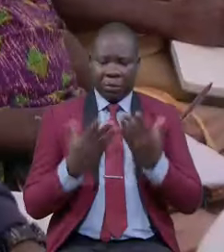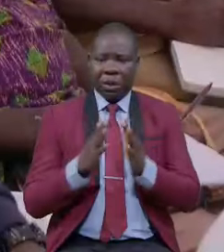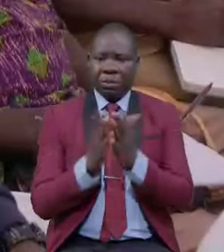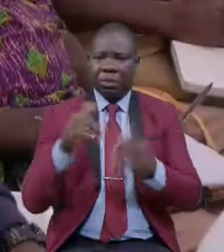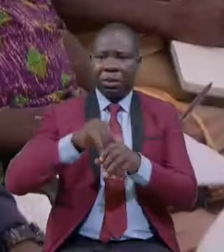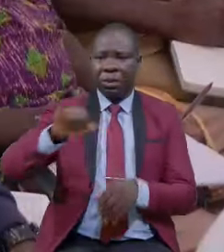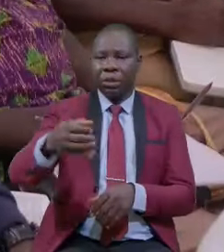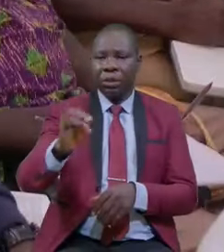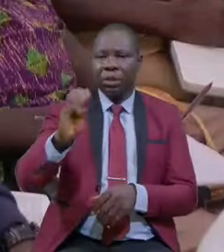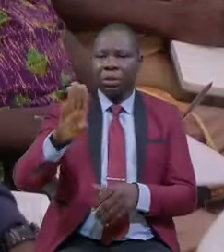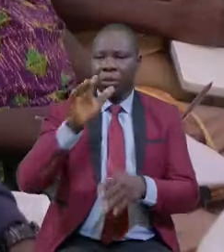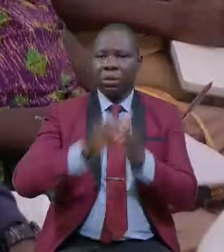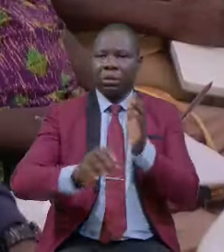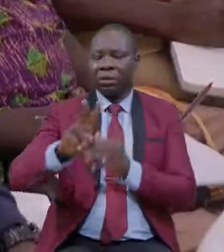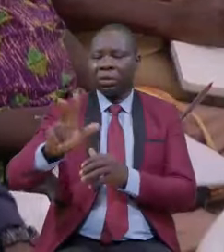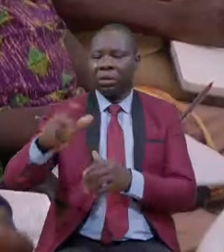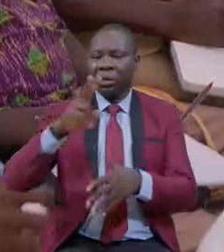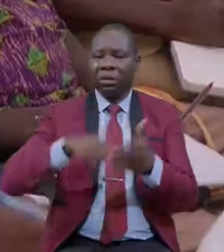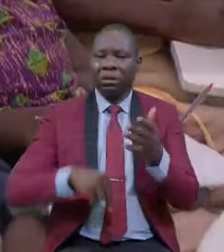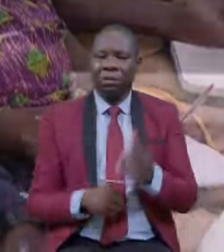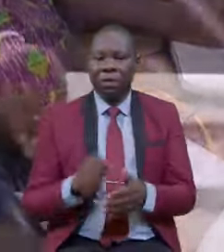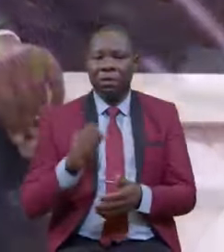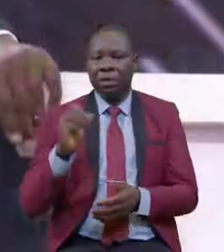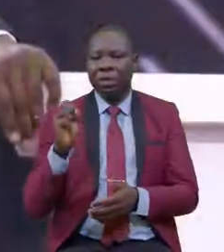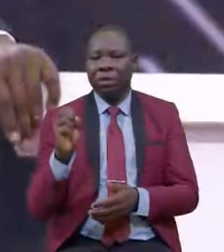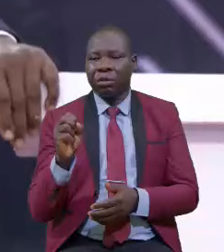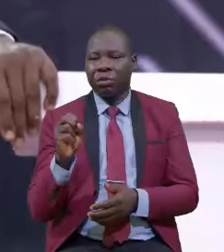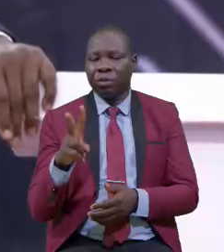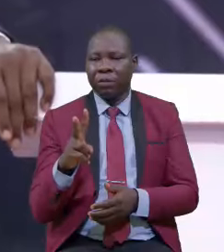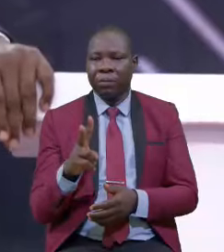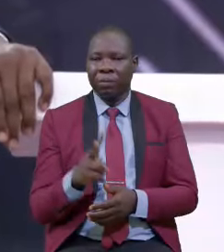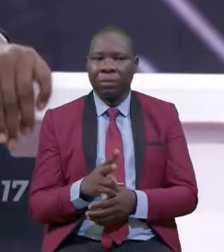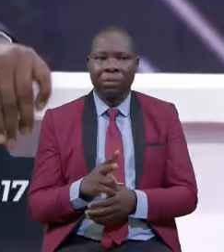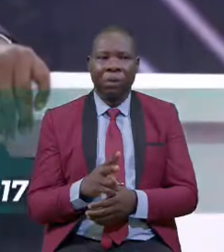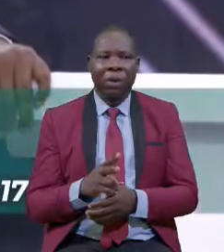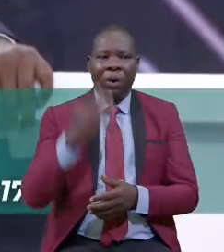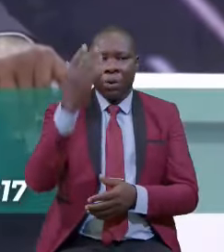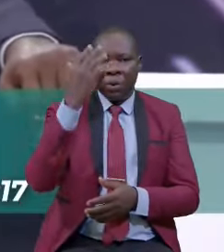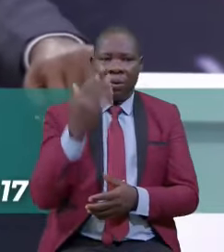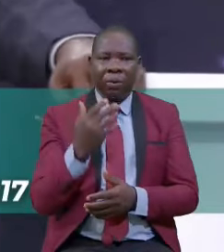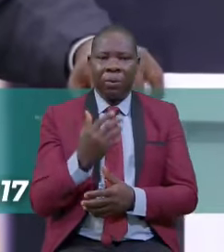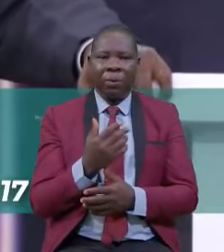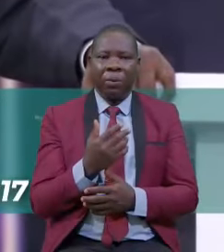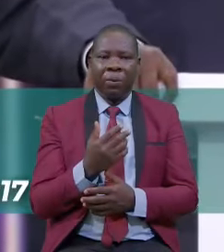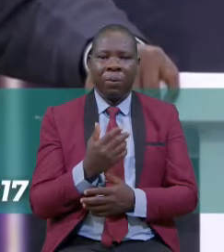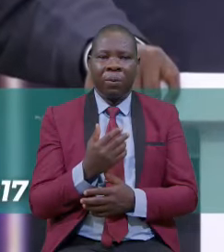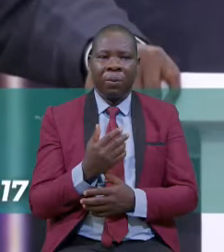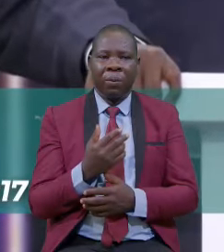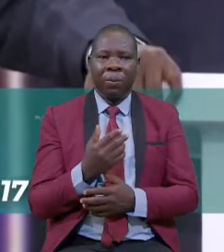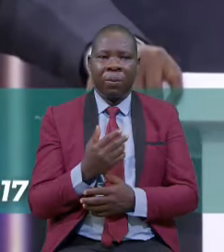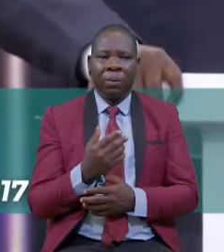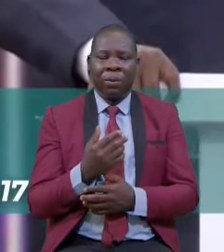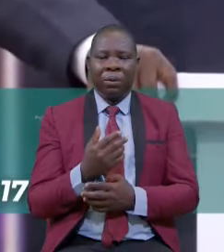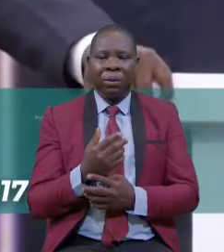neither have I gone back from the commandment of his mouth. Fire came and burnt